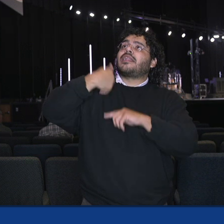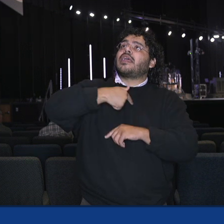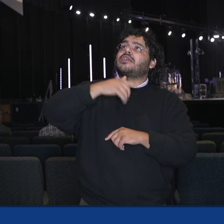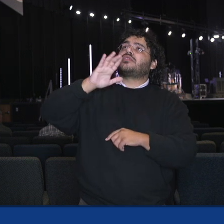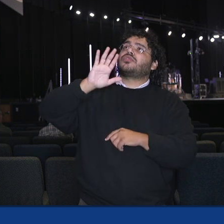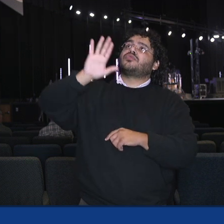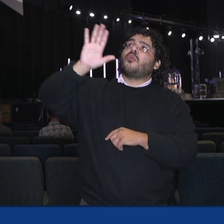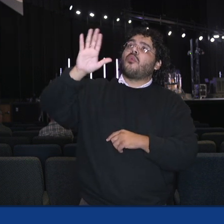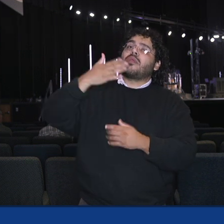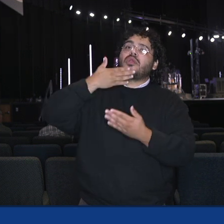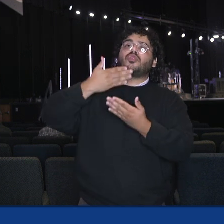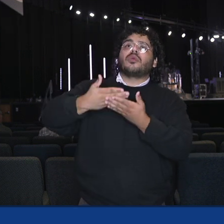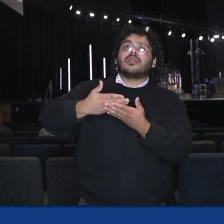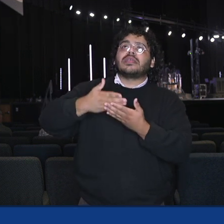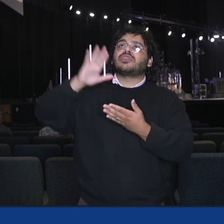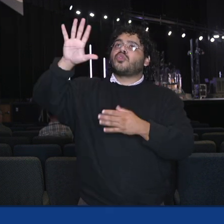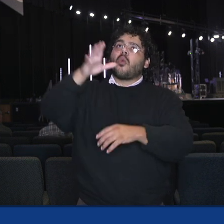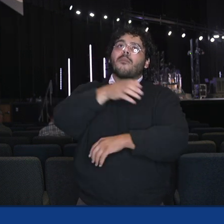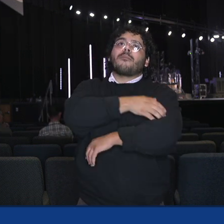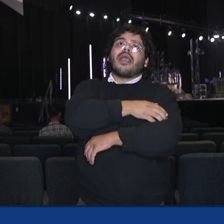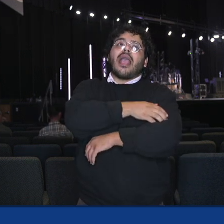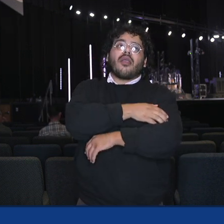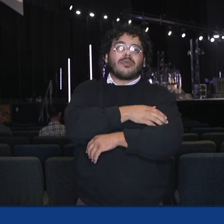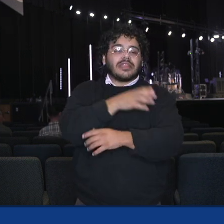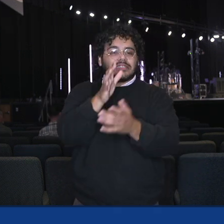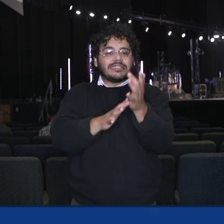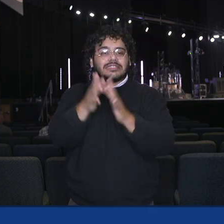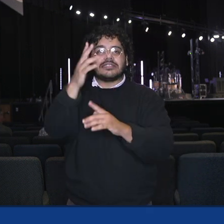your power in Jesus' name. Amen.